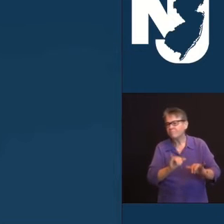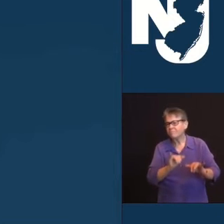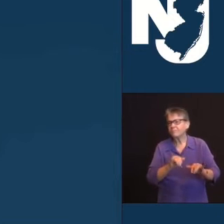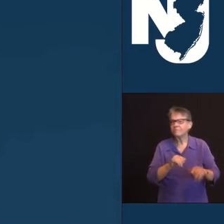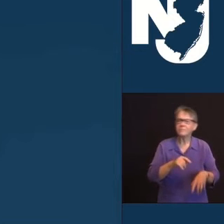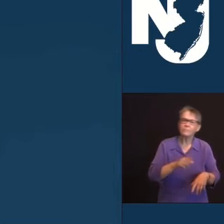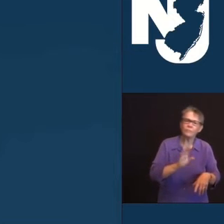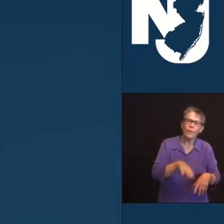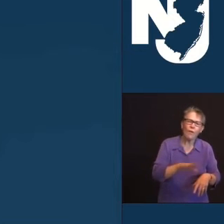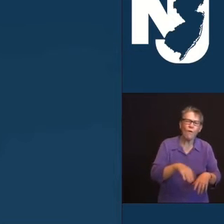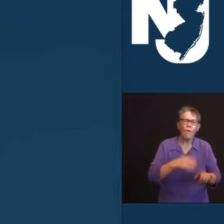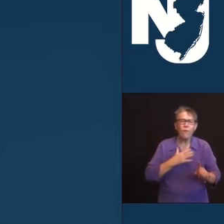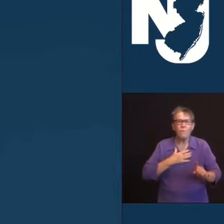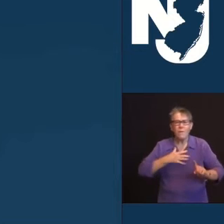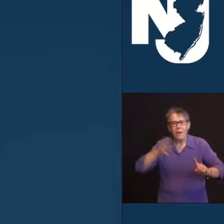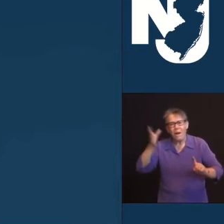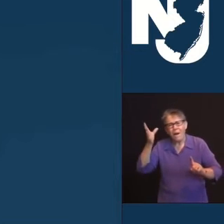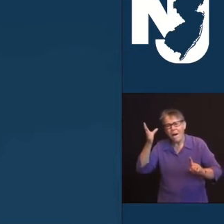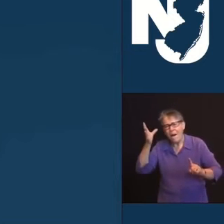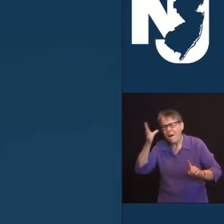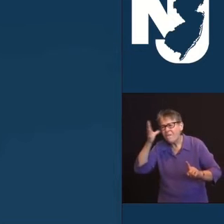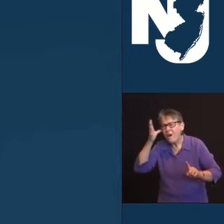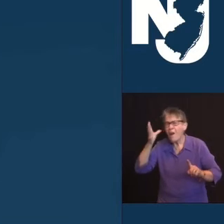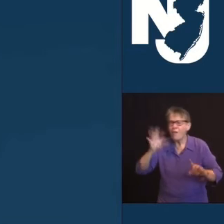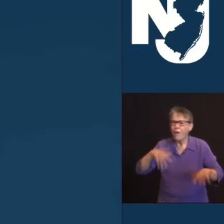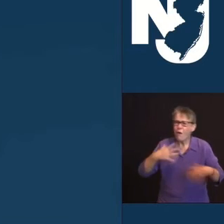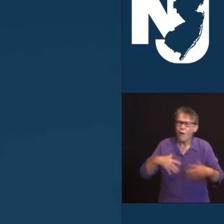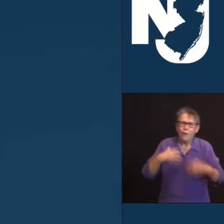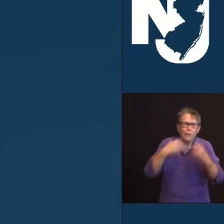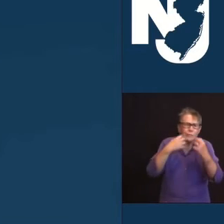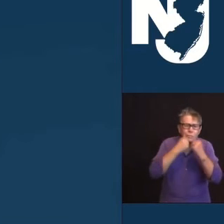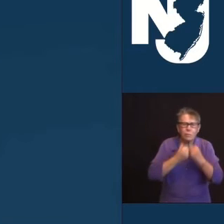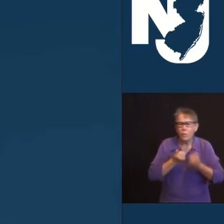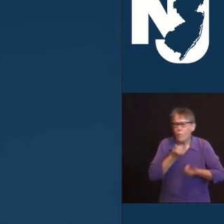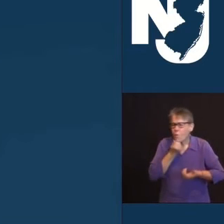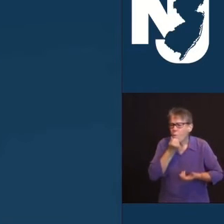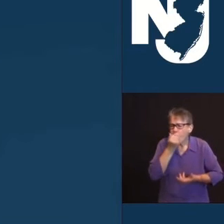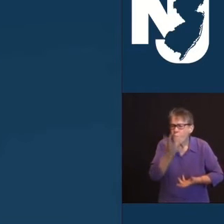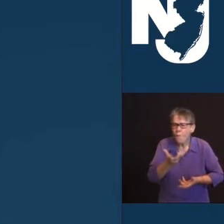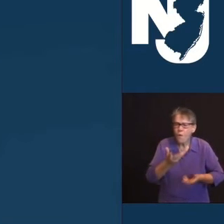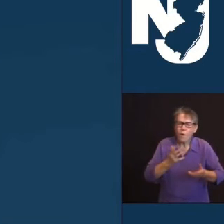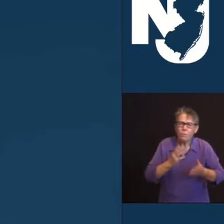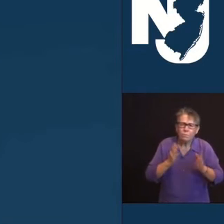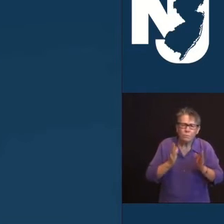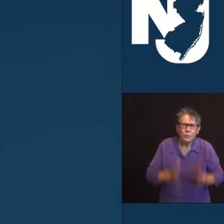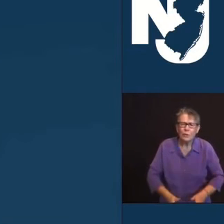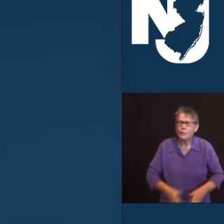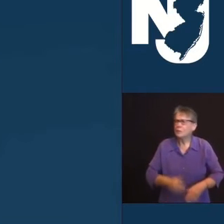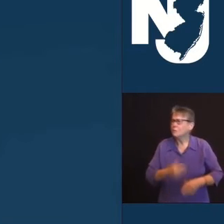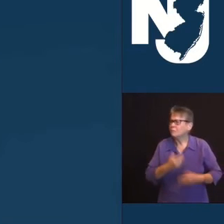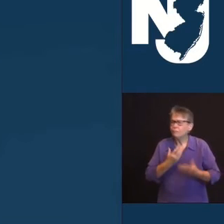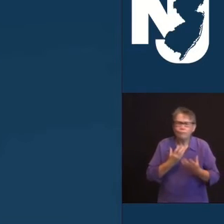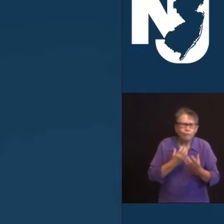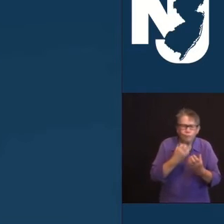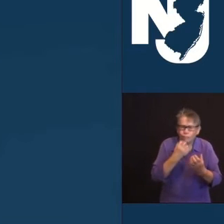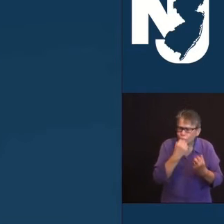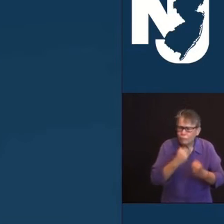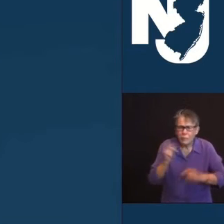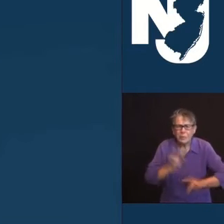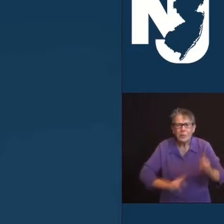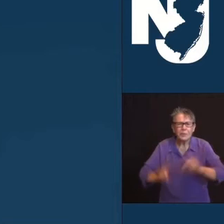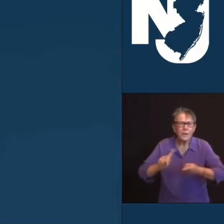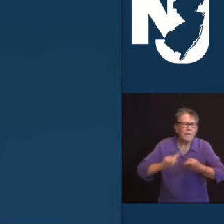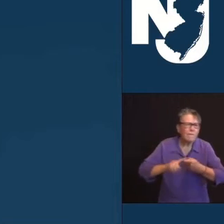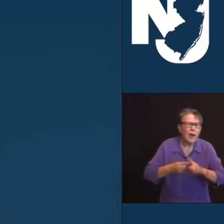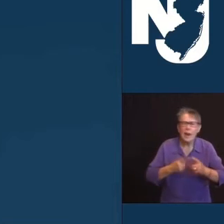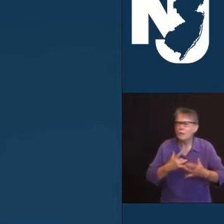soul one could meet, a soft-spoken, reserved man with a huge heart." Those sentiments